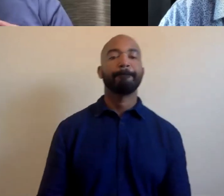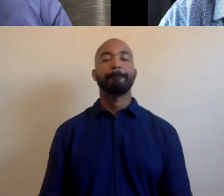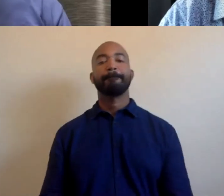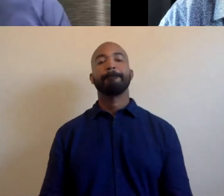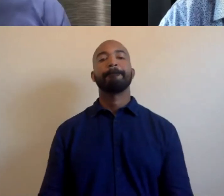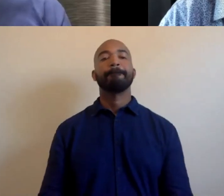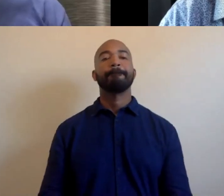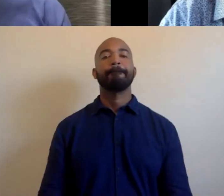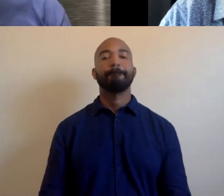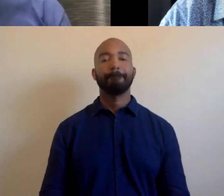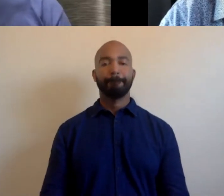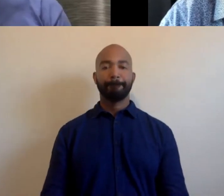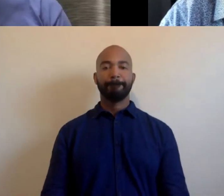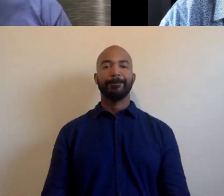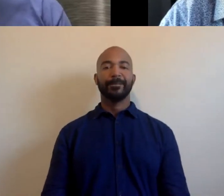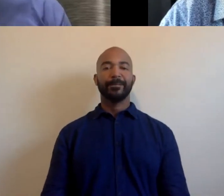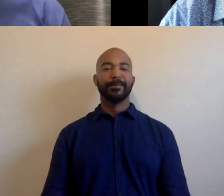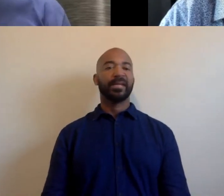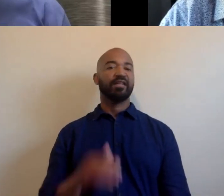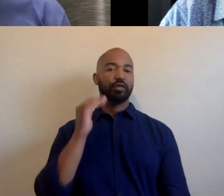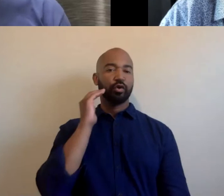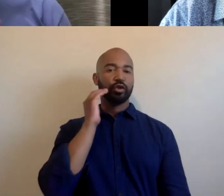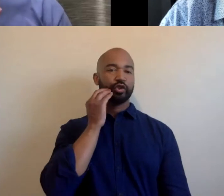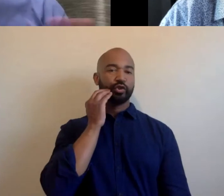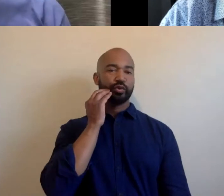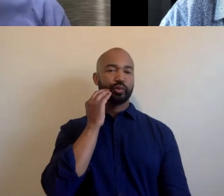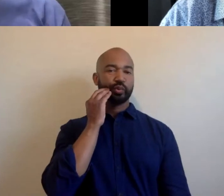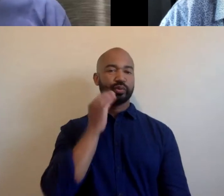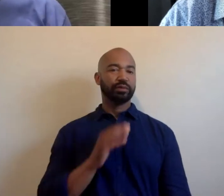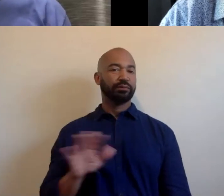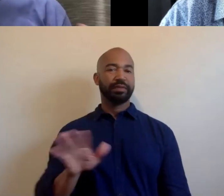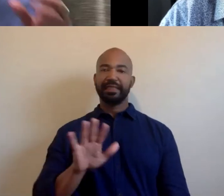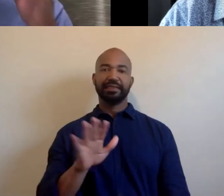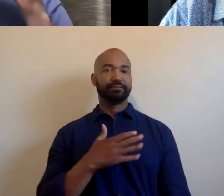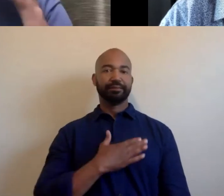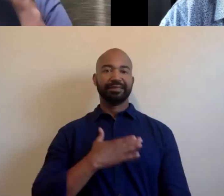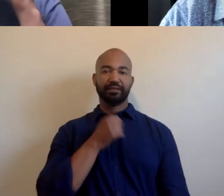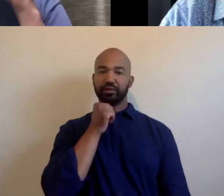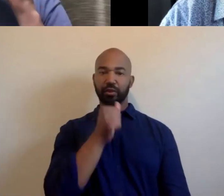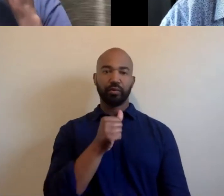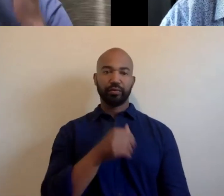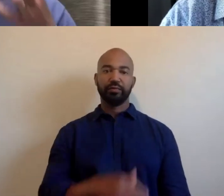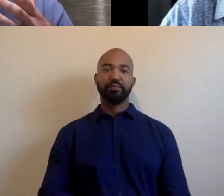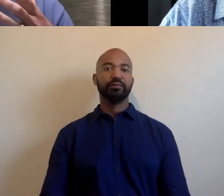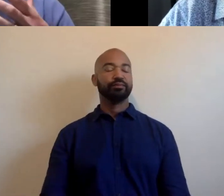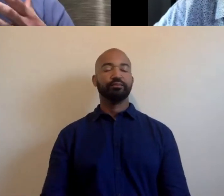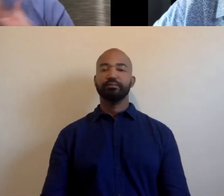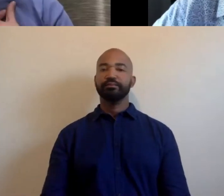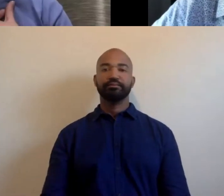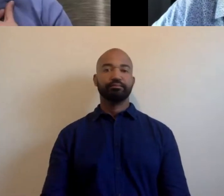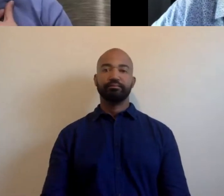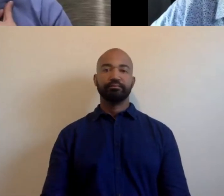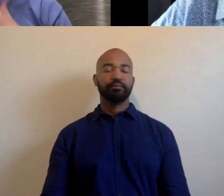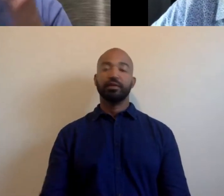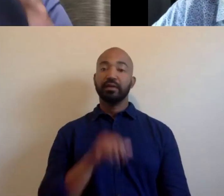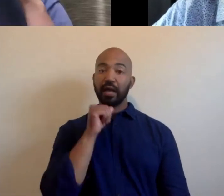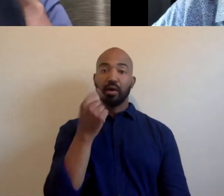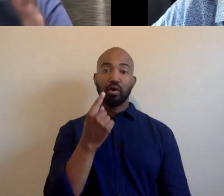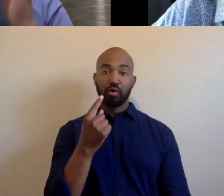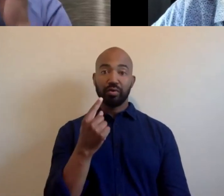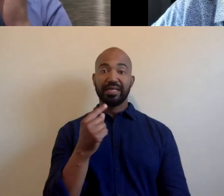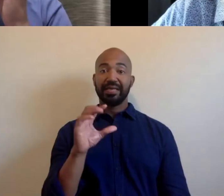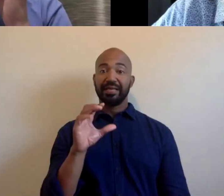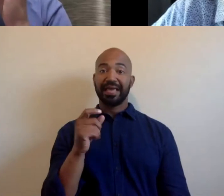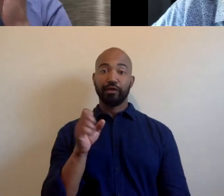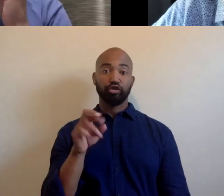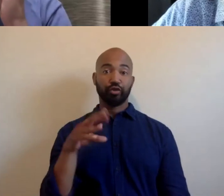when it comes to chew, that's the one thing that I'm like, please don't. That can cause not only cancers in your lung, but